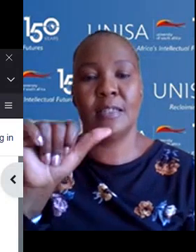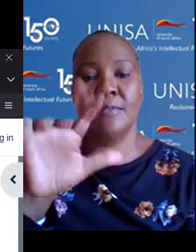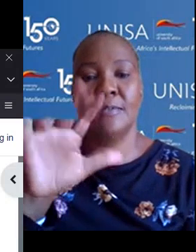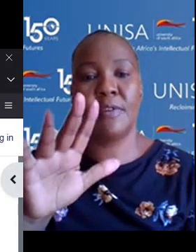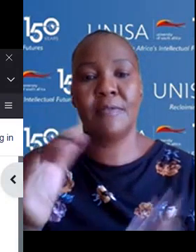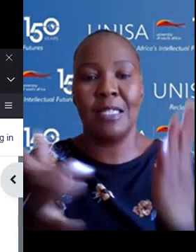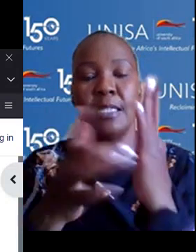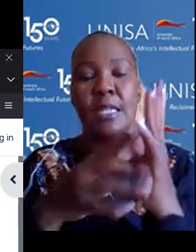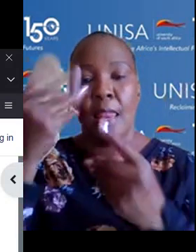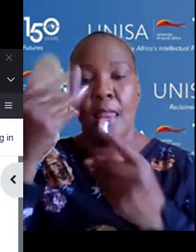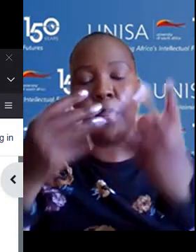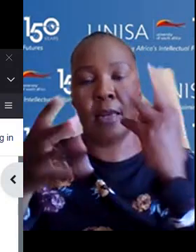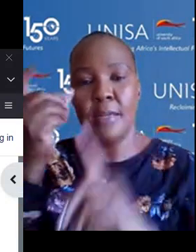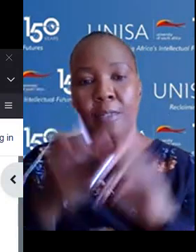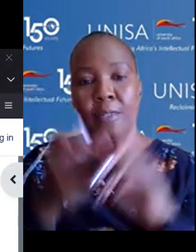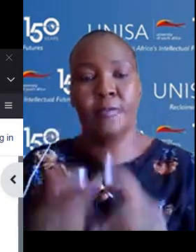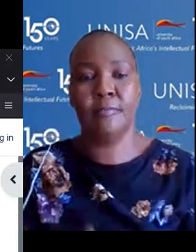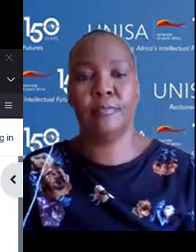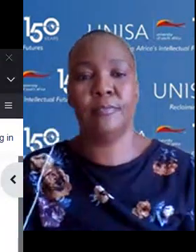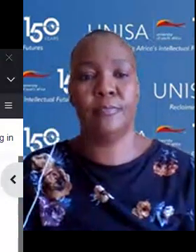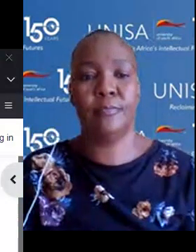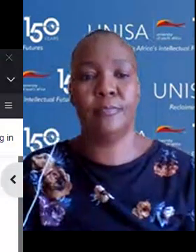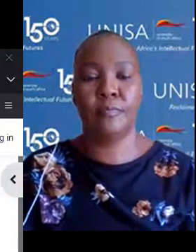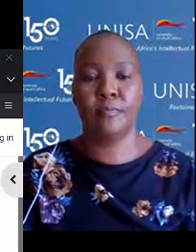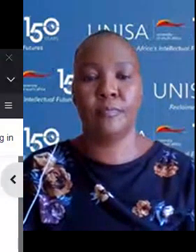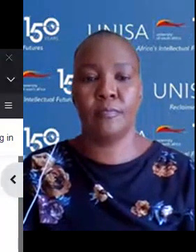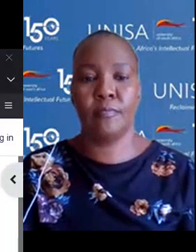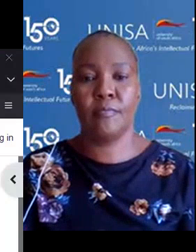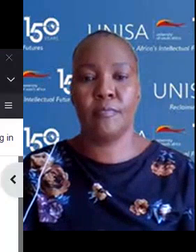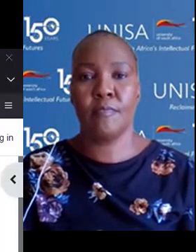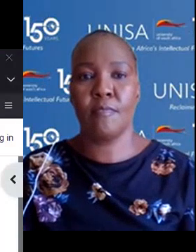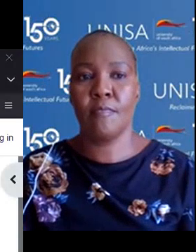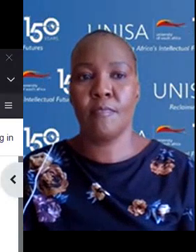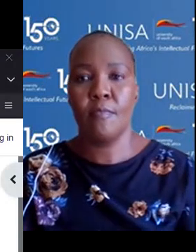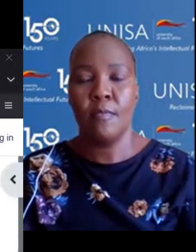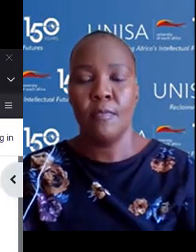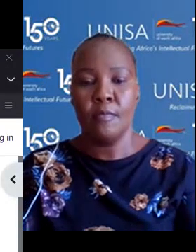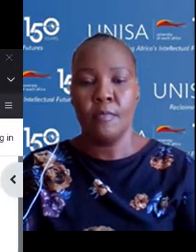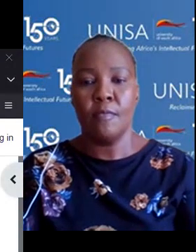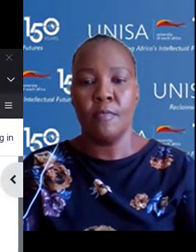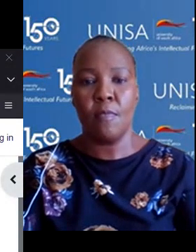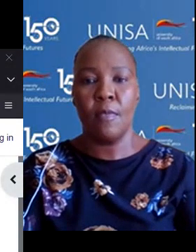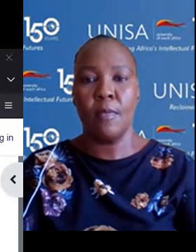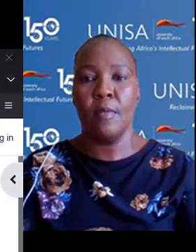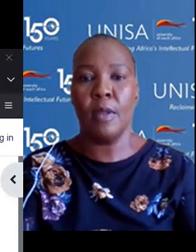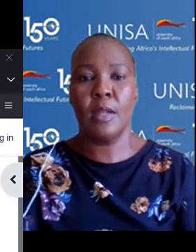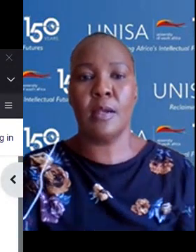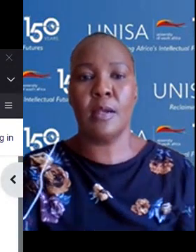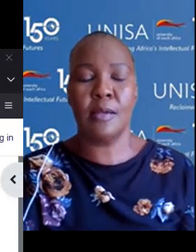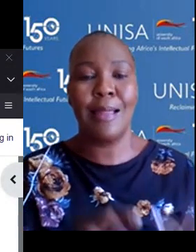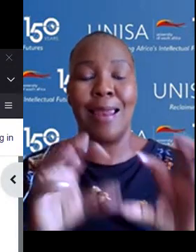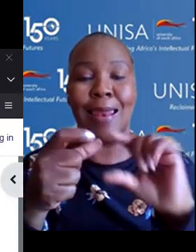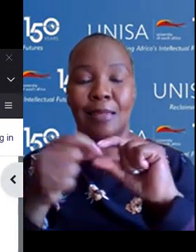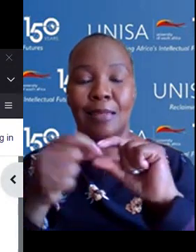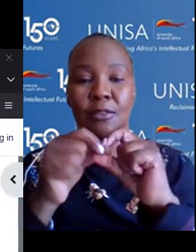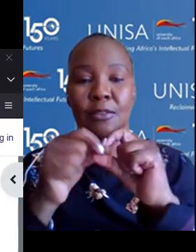to also pin this one to the top. So the link should be in the chat,